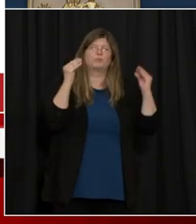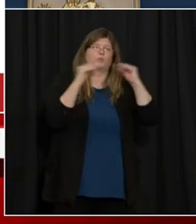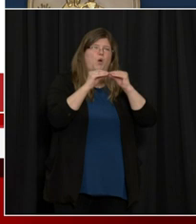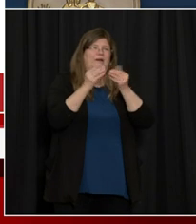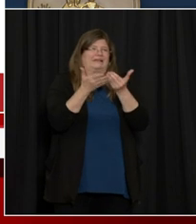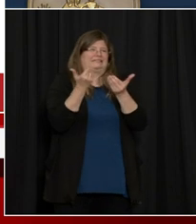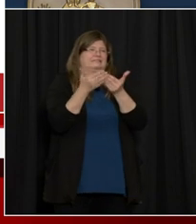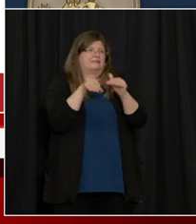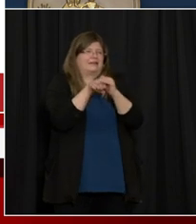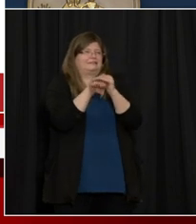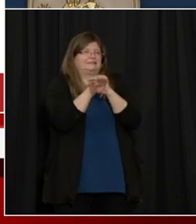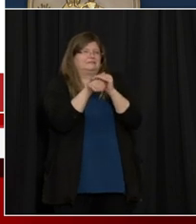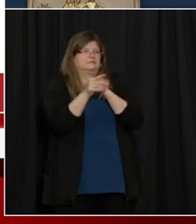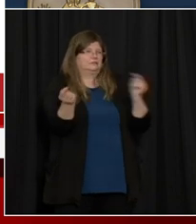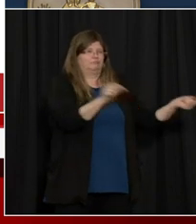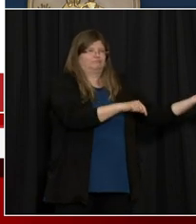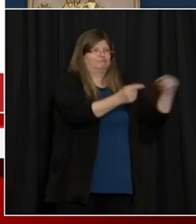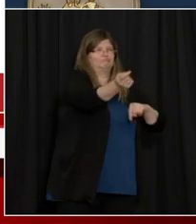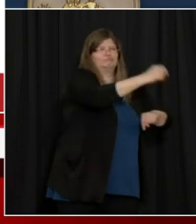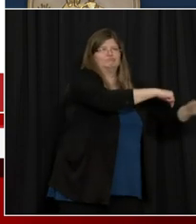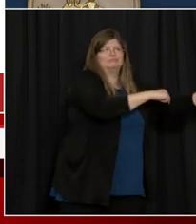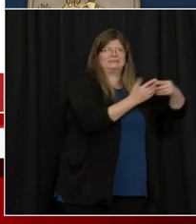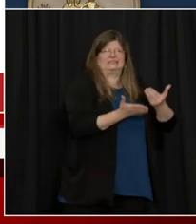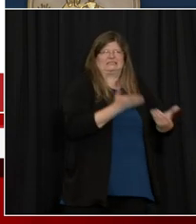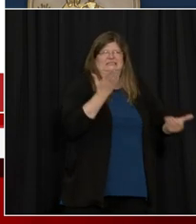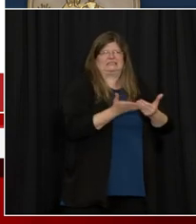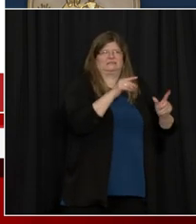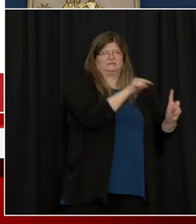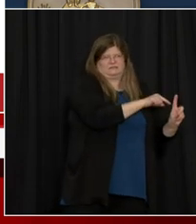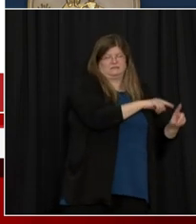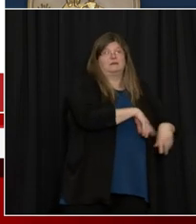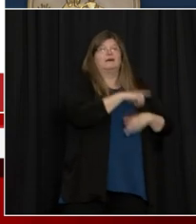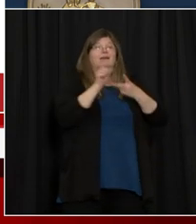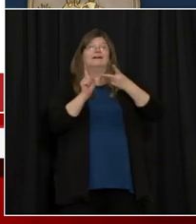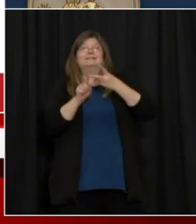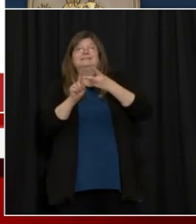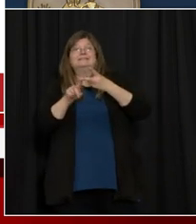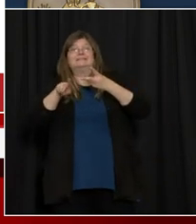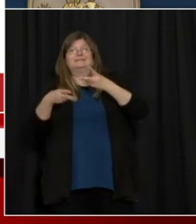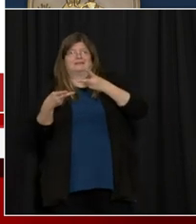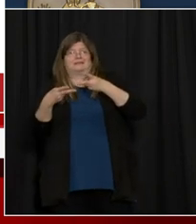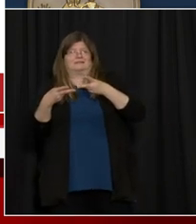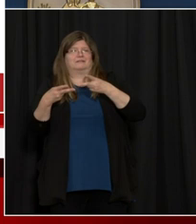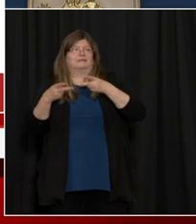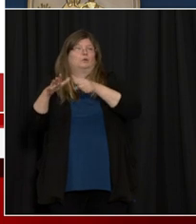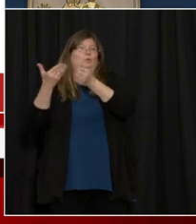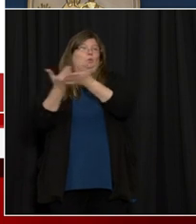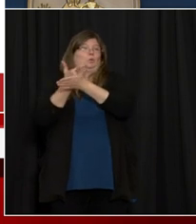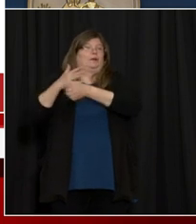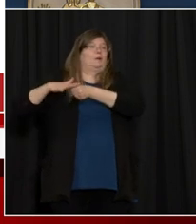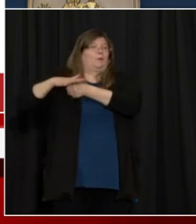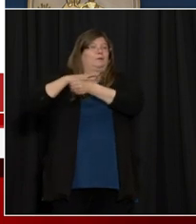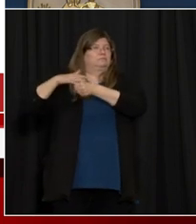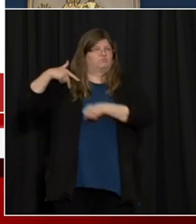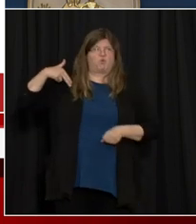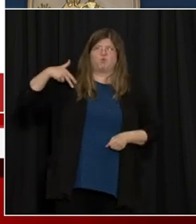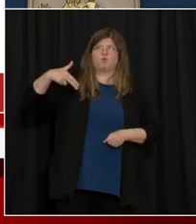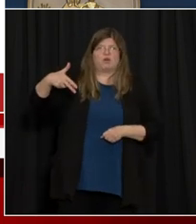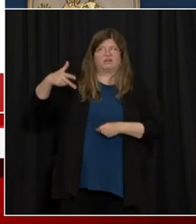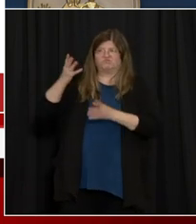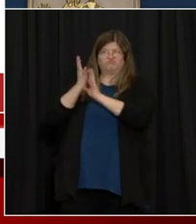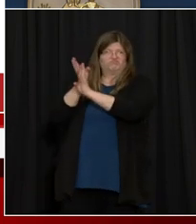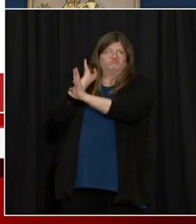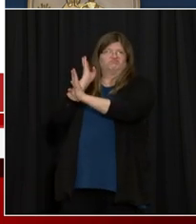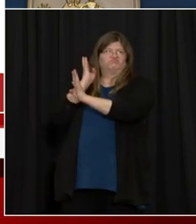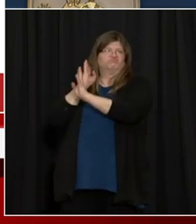alternative. Additionally, we are adding a new site, a new downtown walk-up testing site, and that will